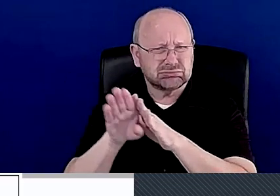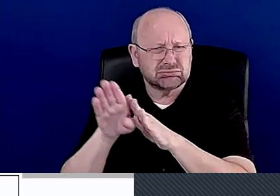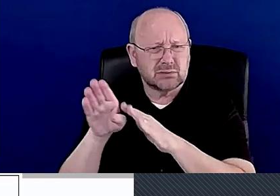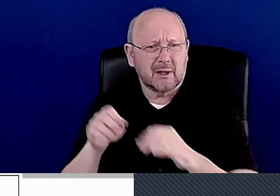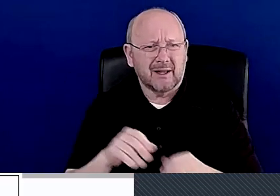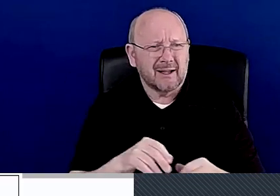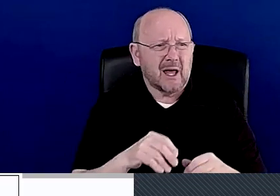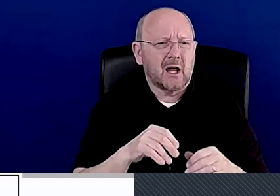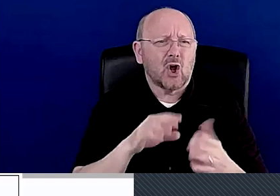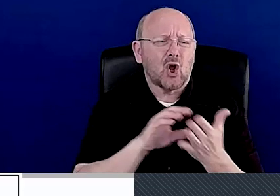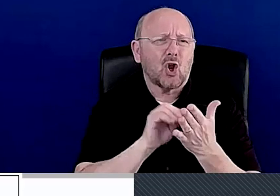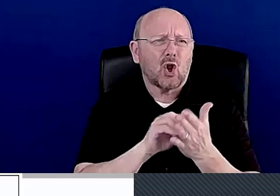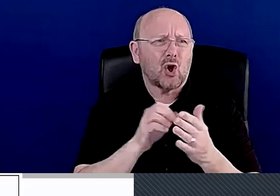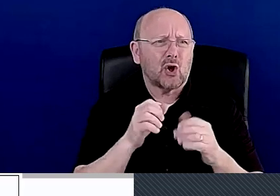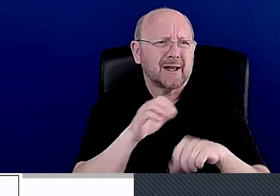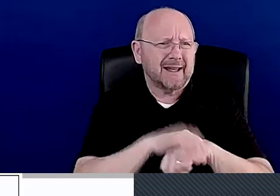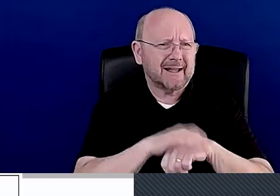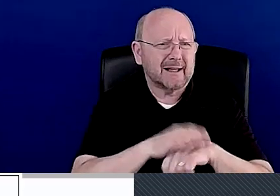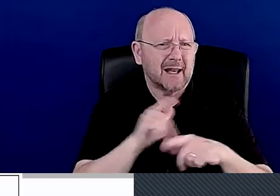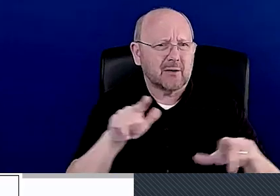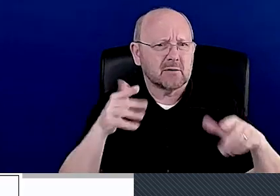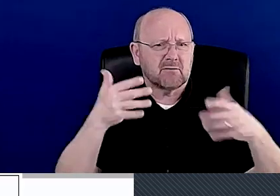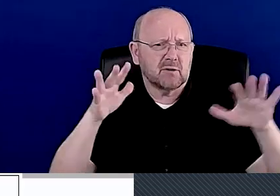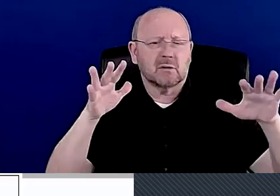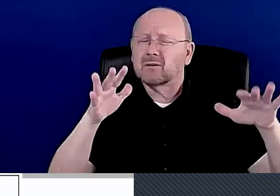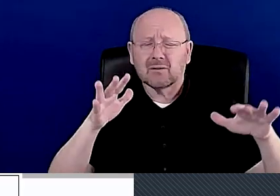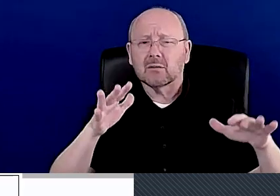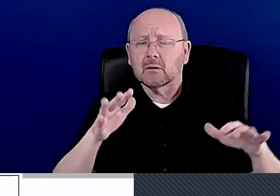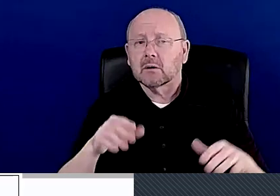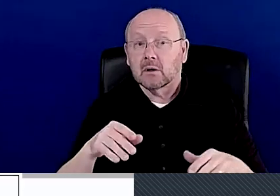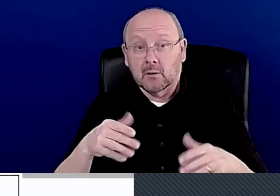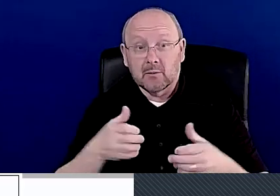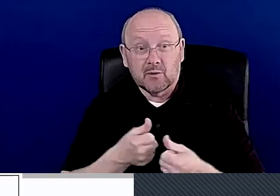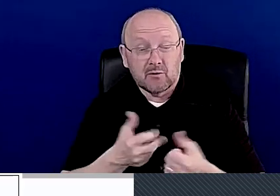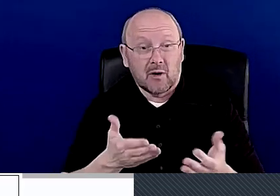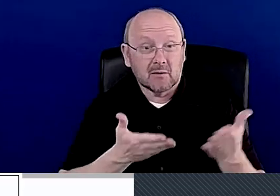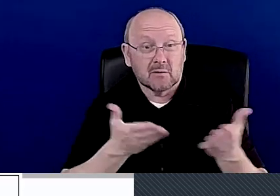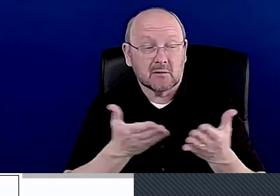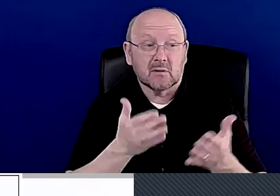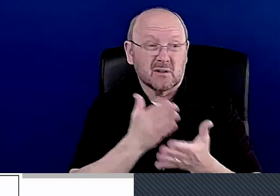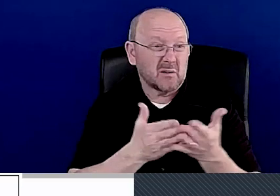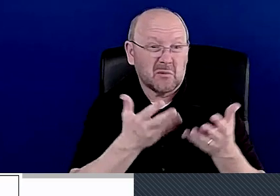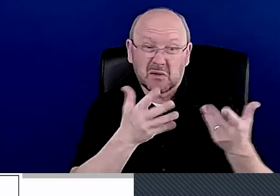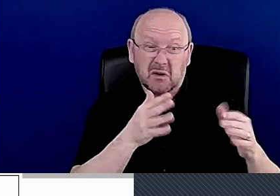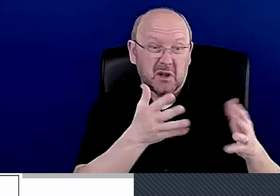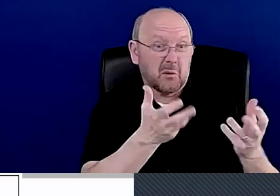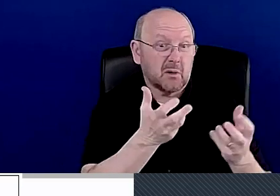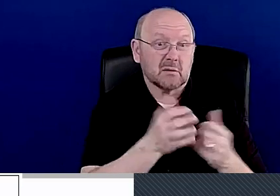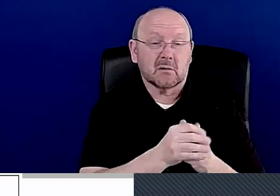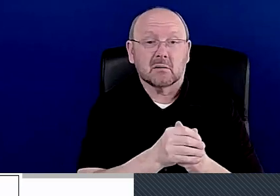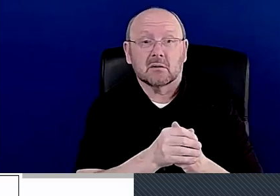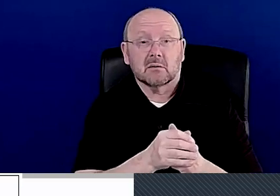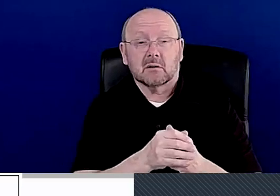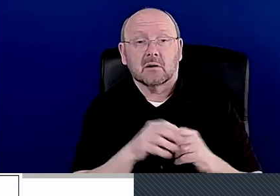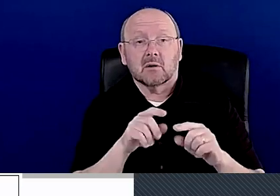English language, although we're providing that service, because that maybe for some of these students, that's all they want to do, right?